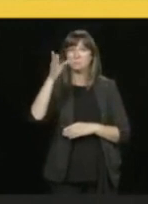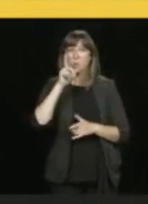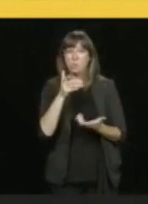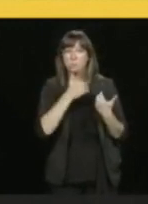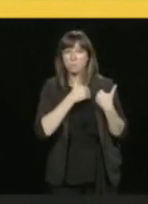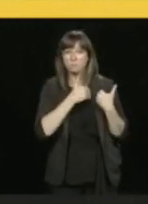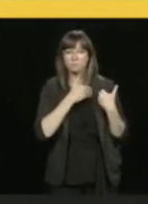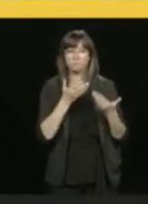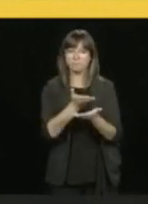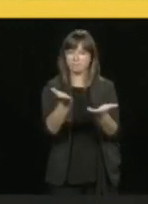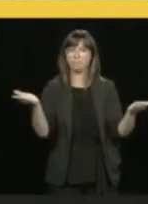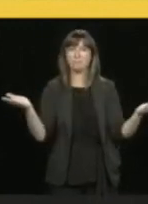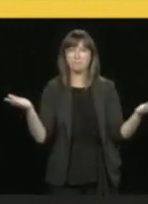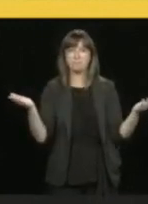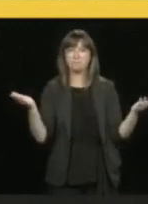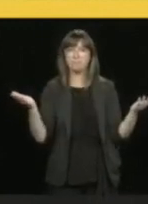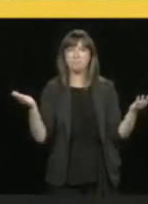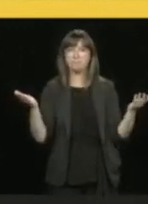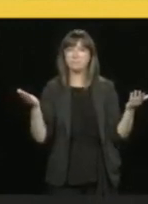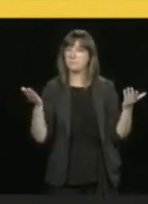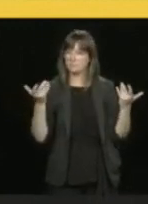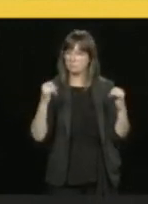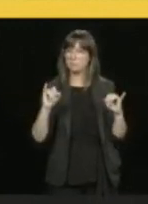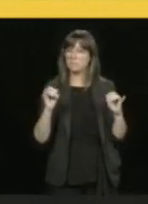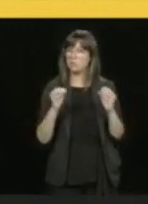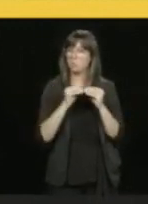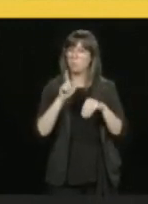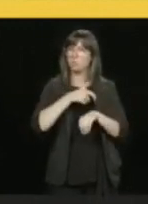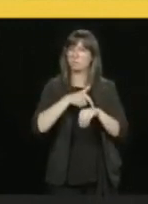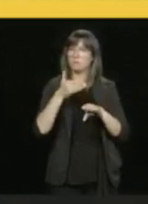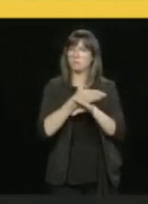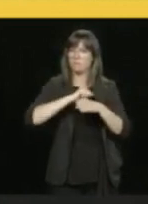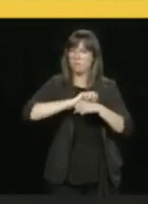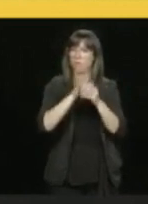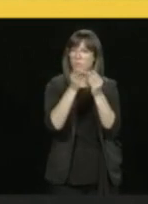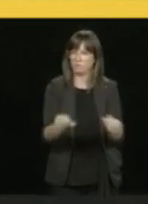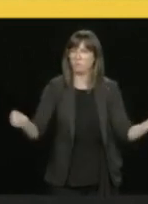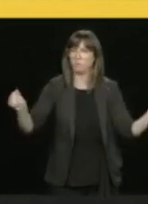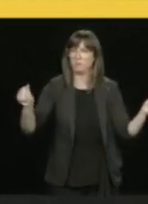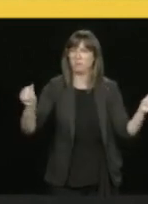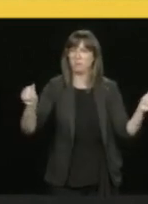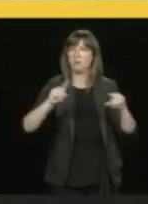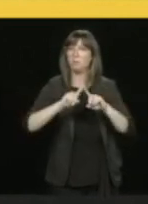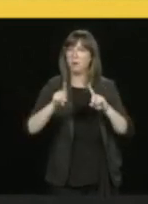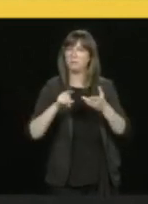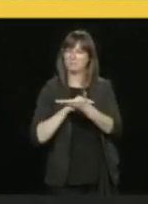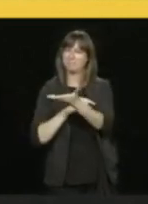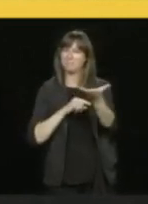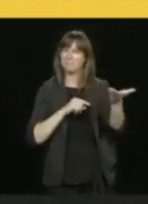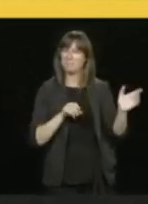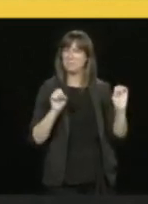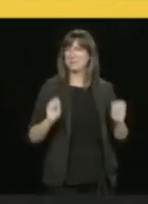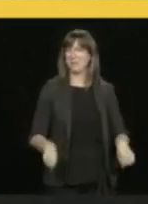There are many days to go before we get to the other side of this, but there are also many of us to get us there,